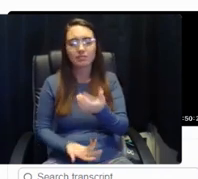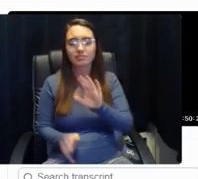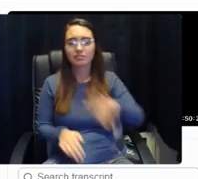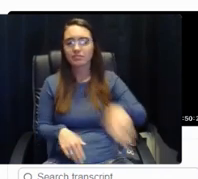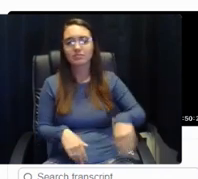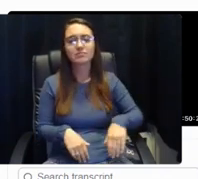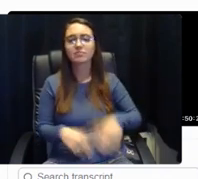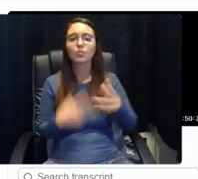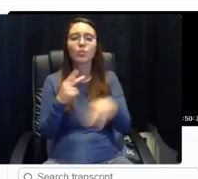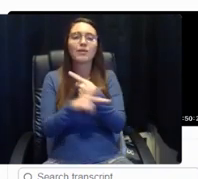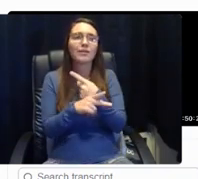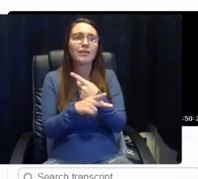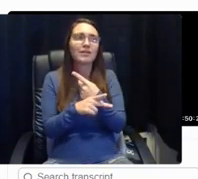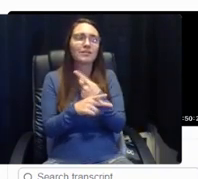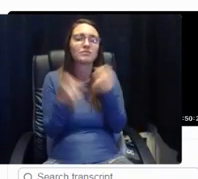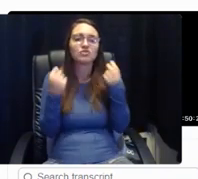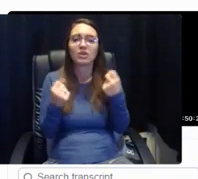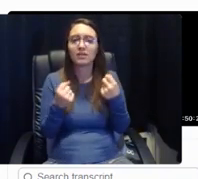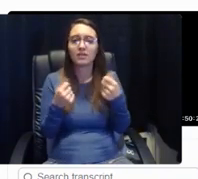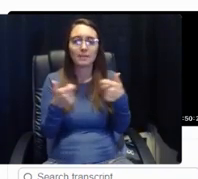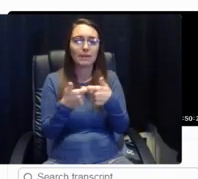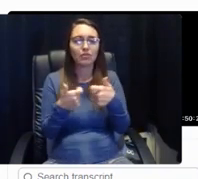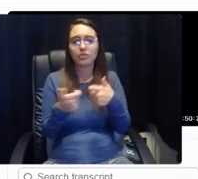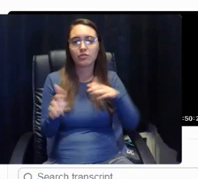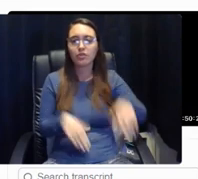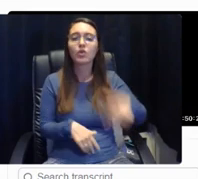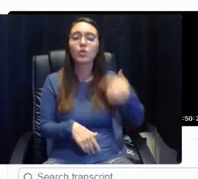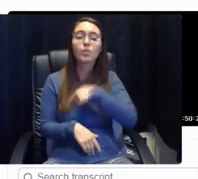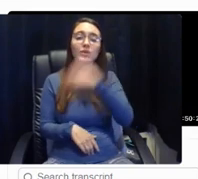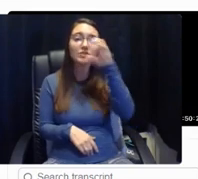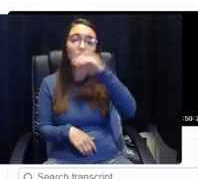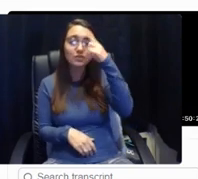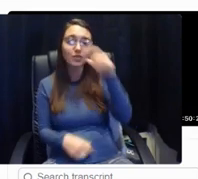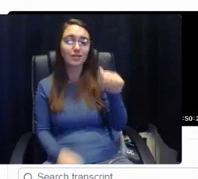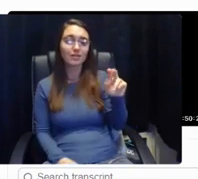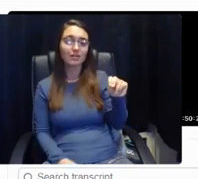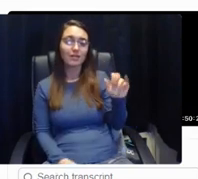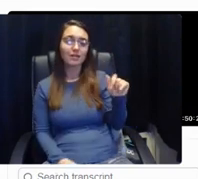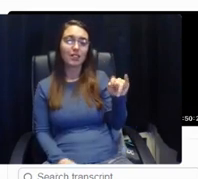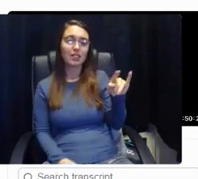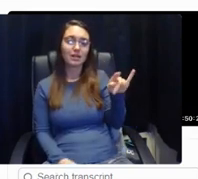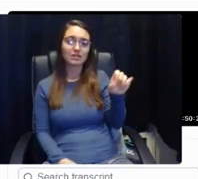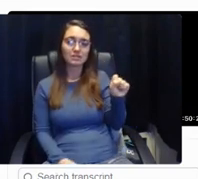battery performance. We're looking for the analyte. So as you can see